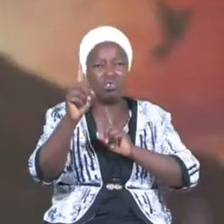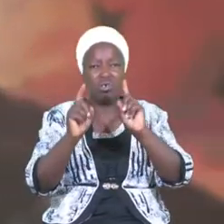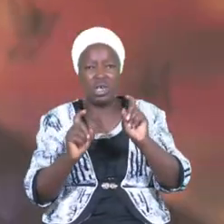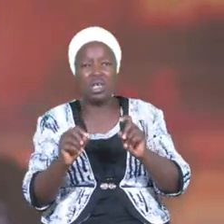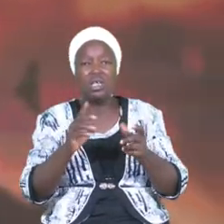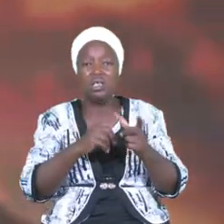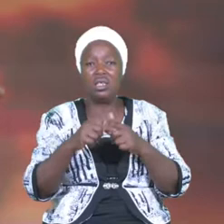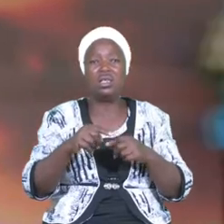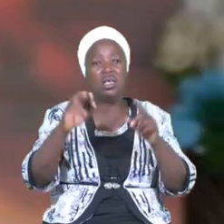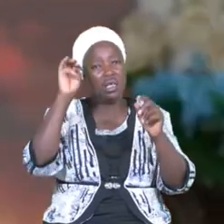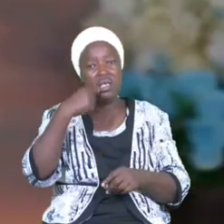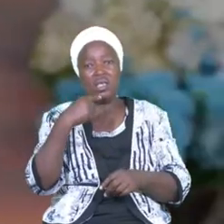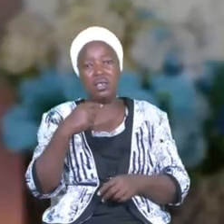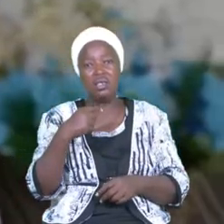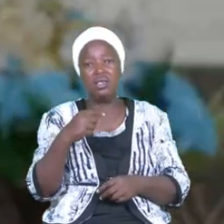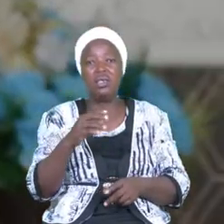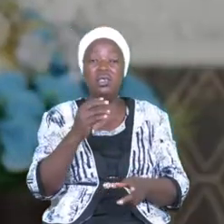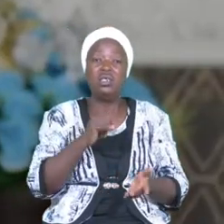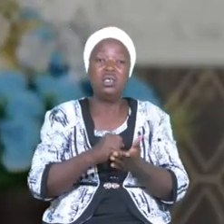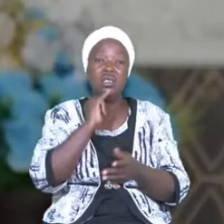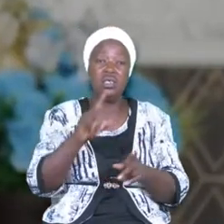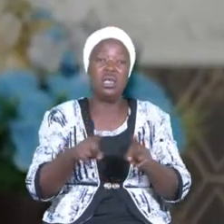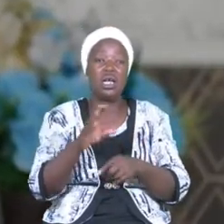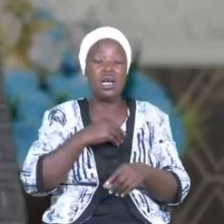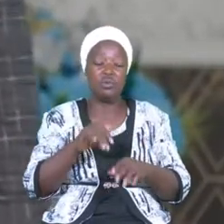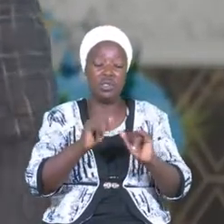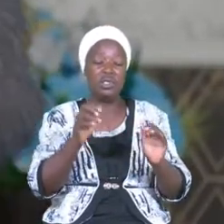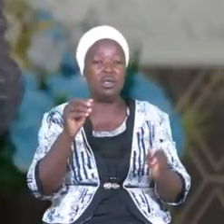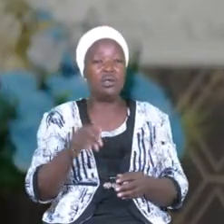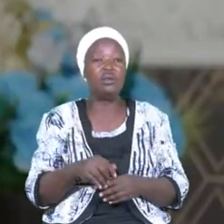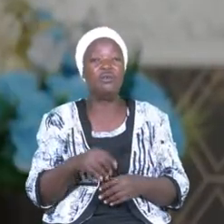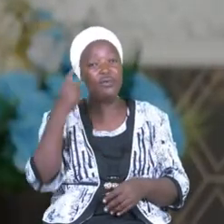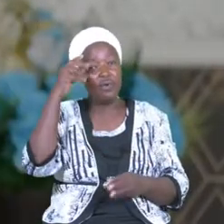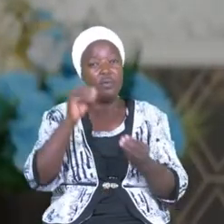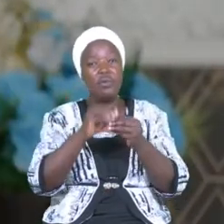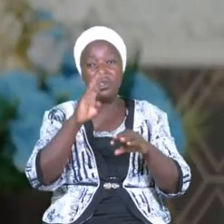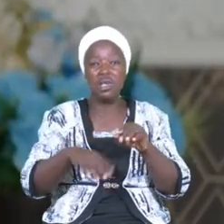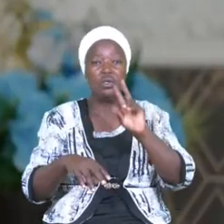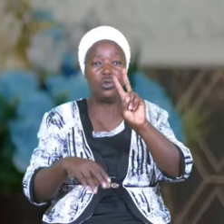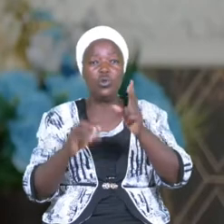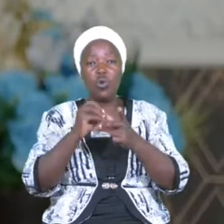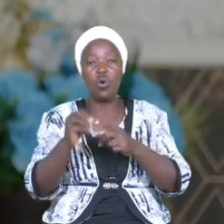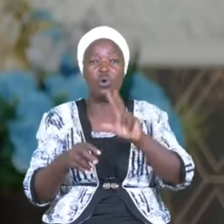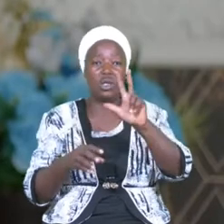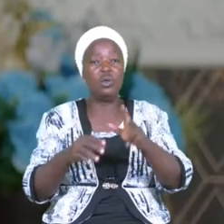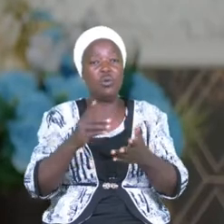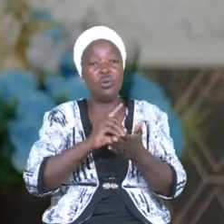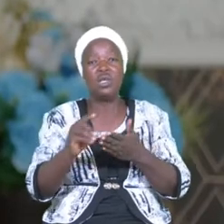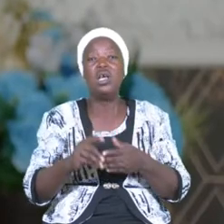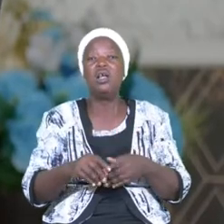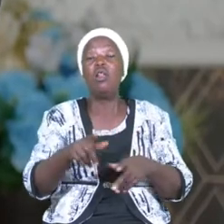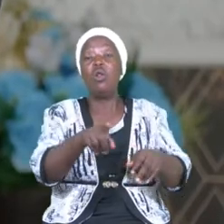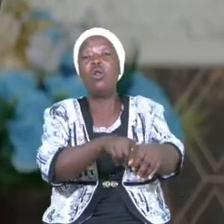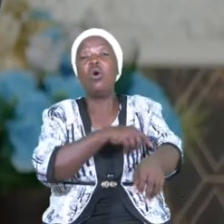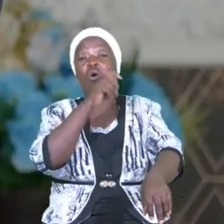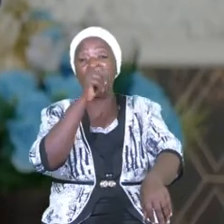said, looks like I will need to stay for more than 2 weeks, more than 3 weeks, long time. Therefore, abode